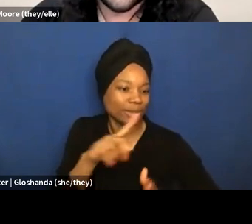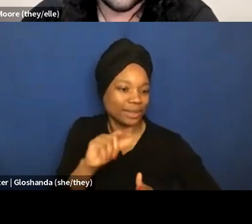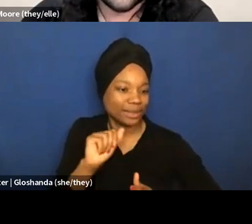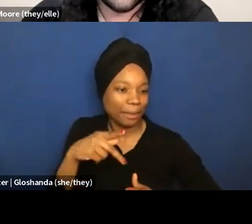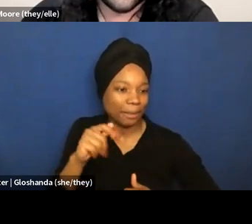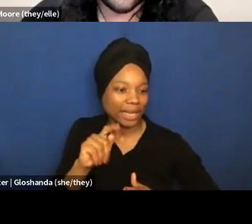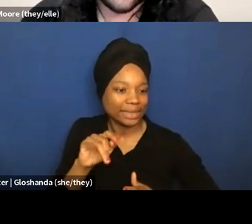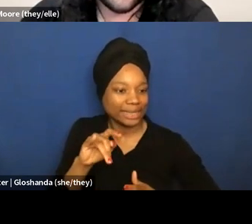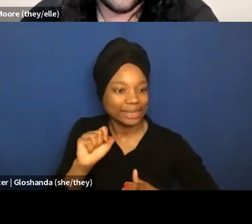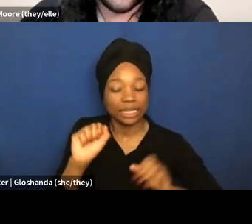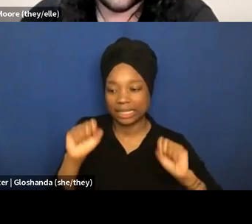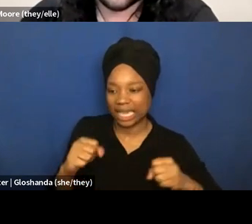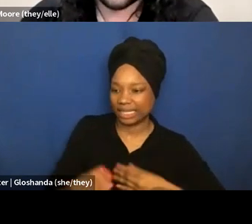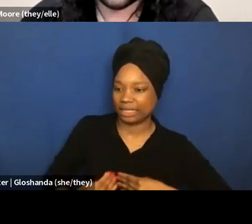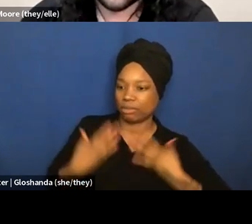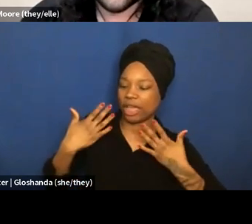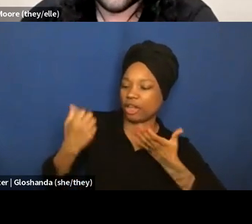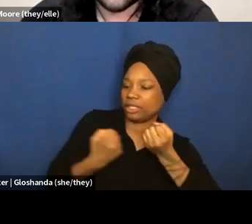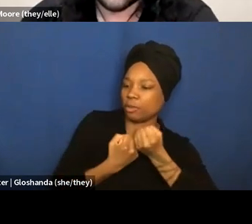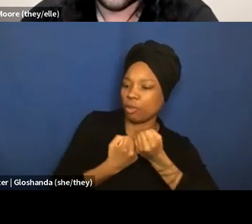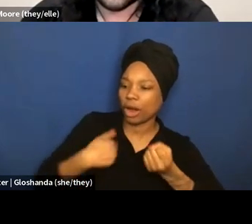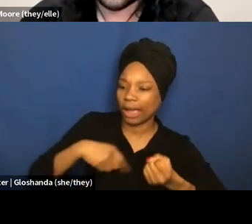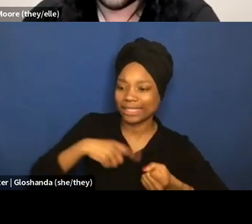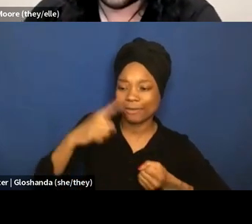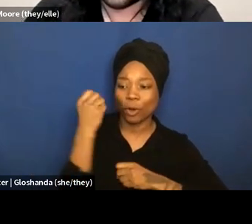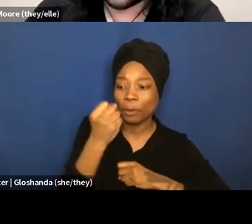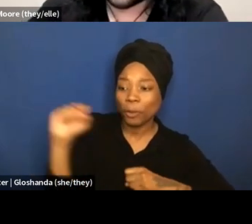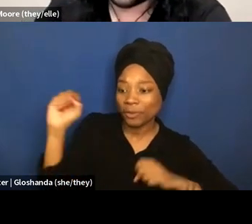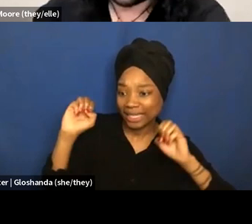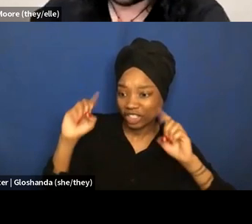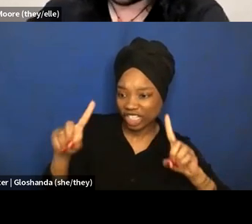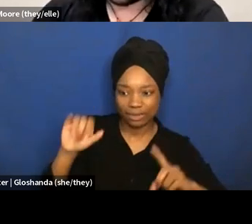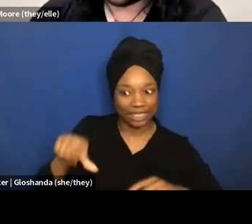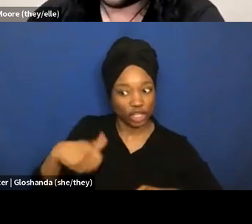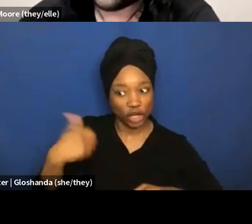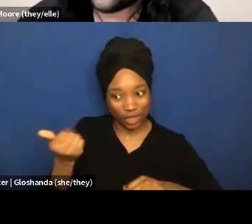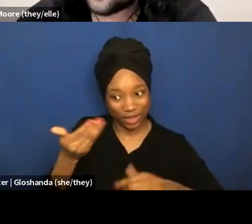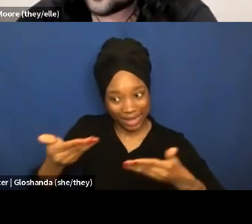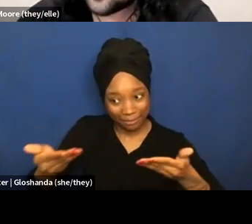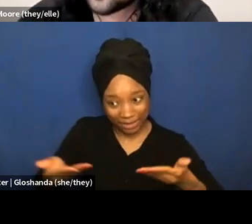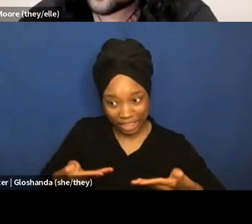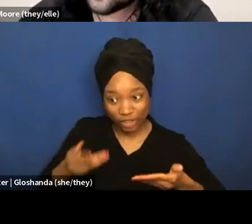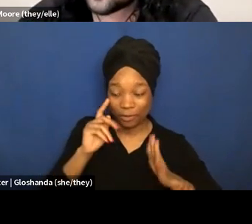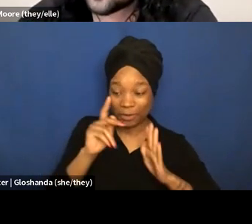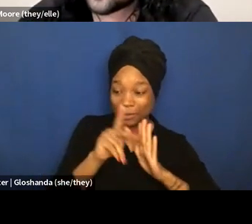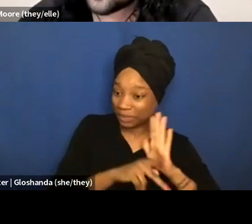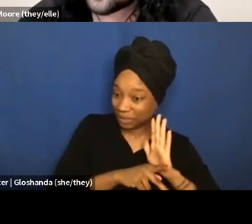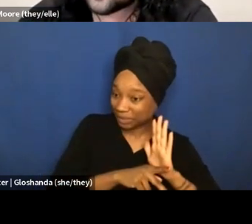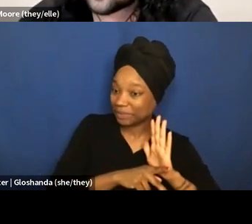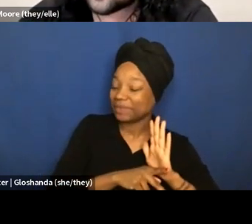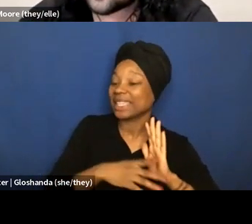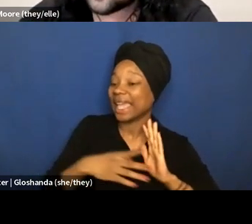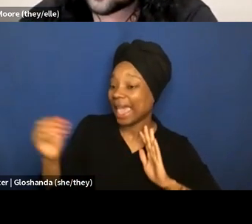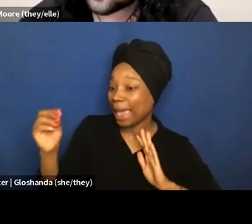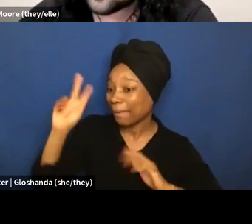support when we do movement education, which is another principal invitation. Political education, not